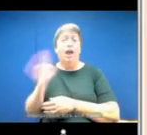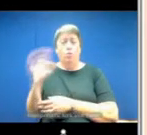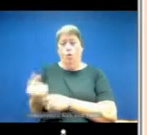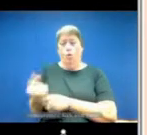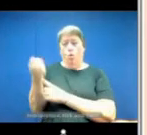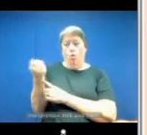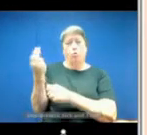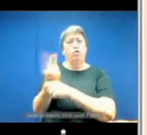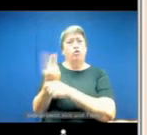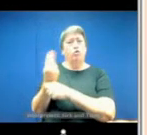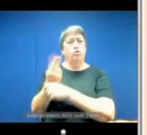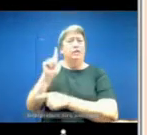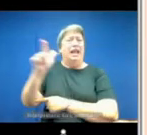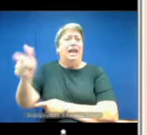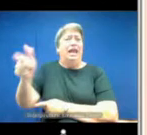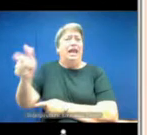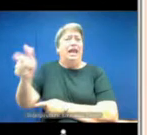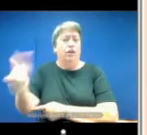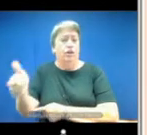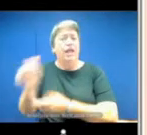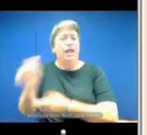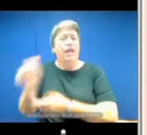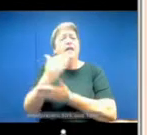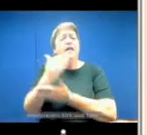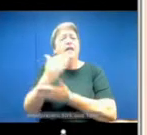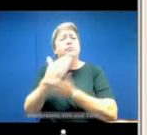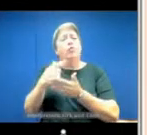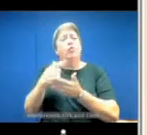It's part of what we call discovery.